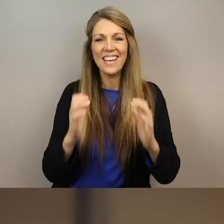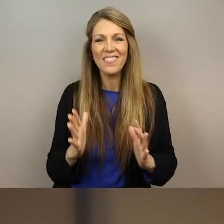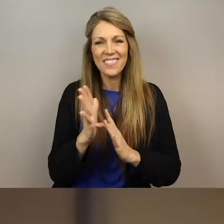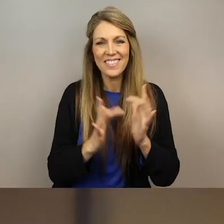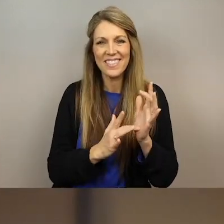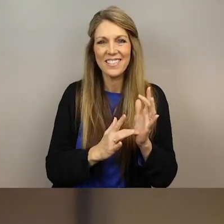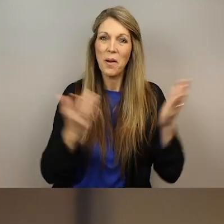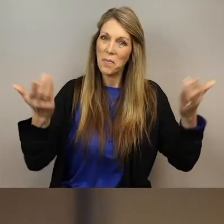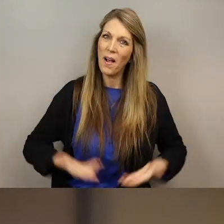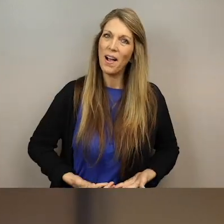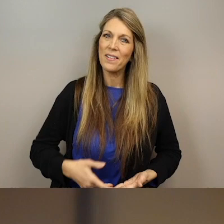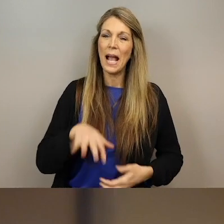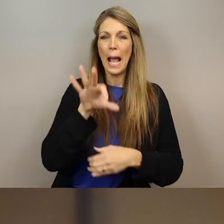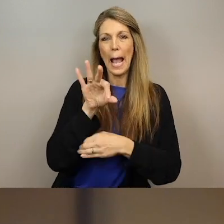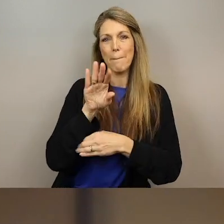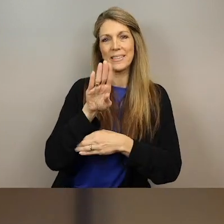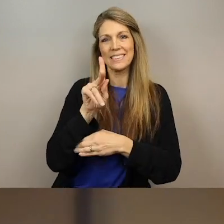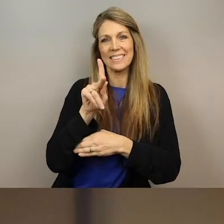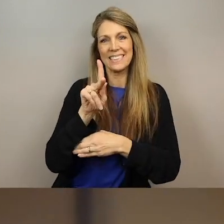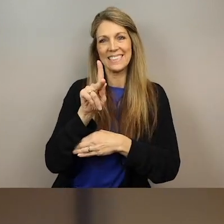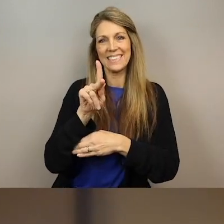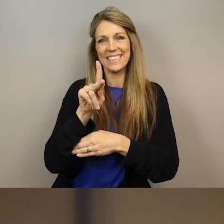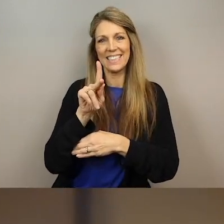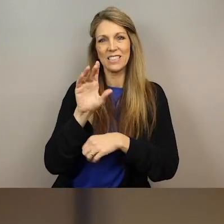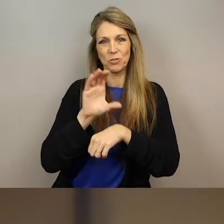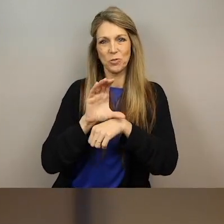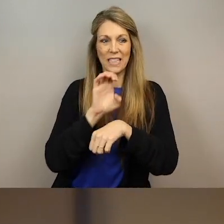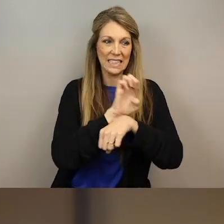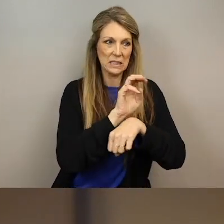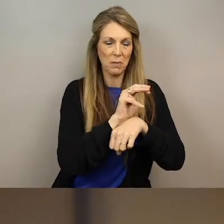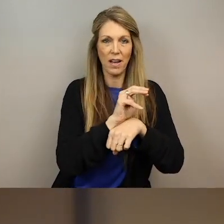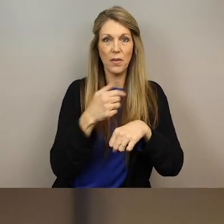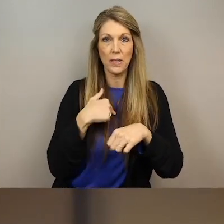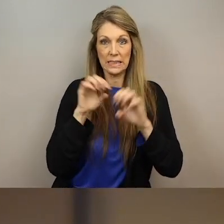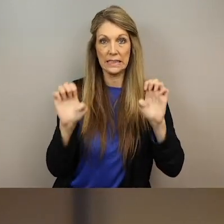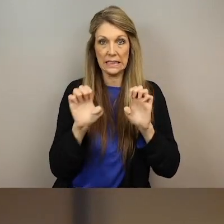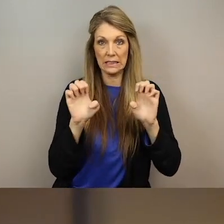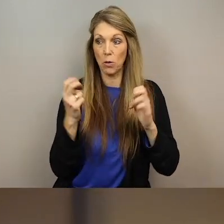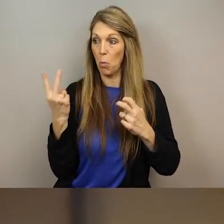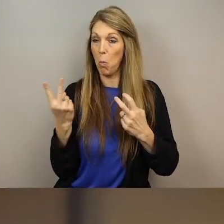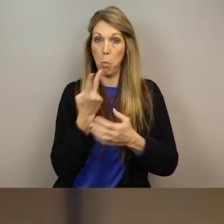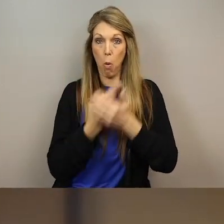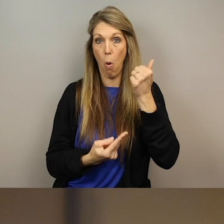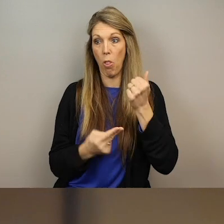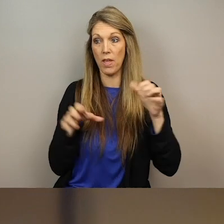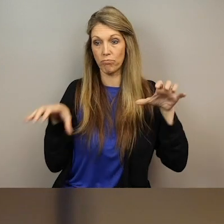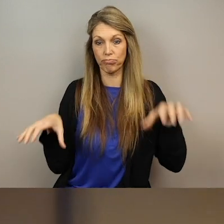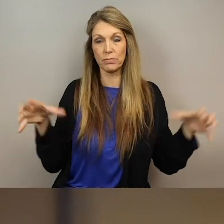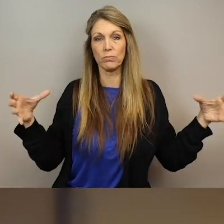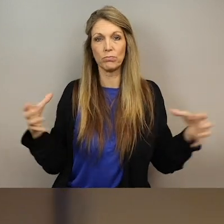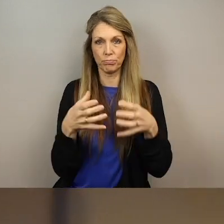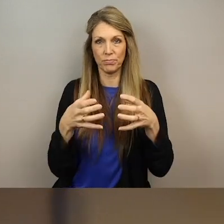worship here at FBC Kettering and the church at Eastmont. On Easter, we are combining services, and we're going to